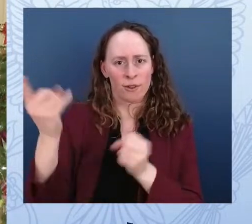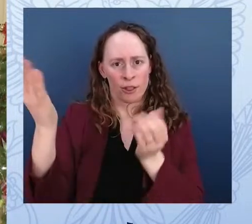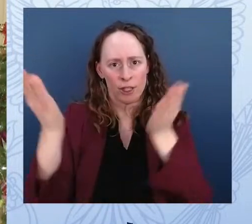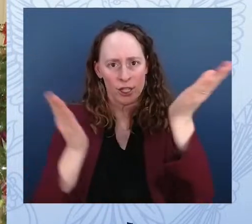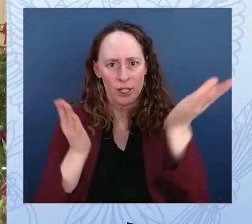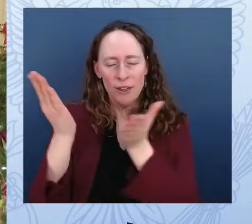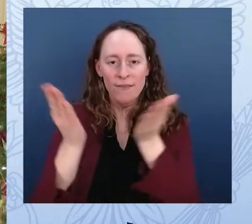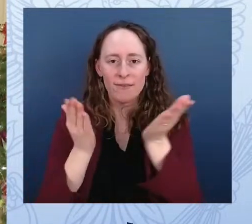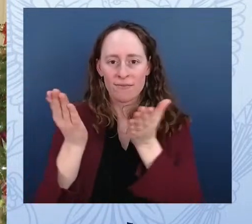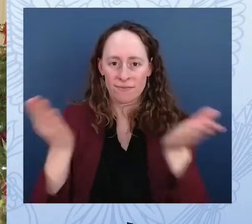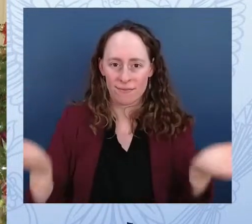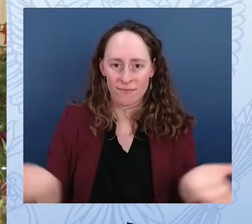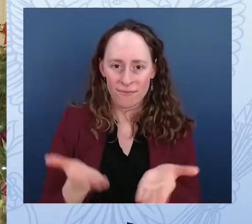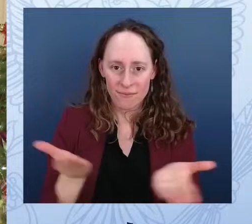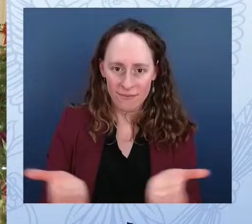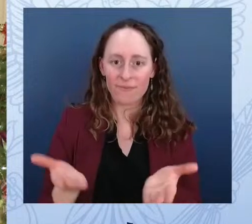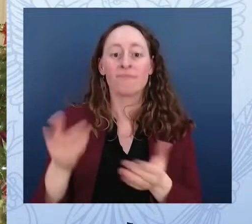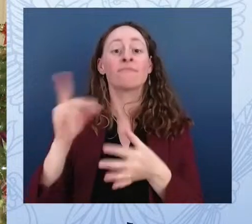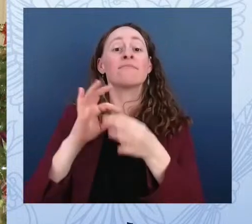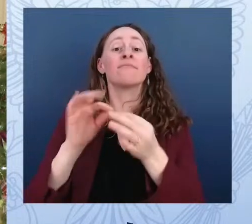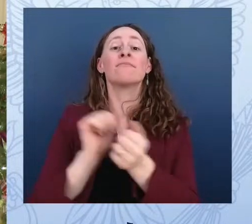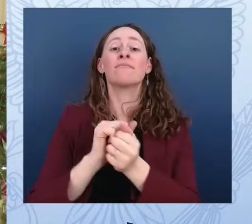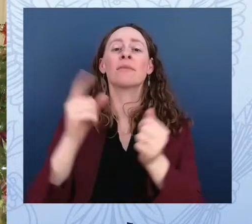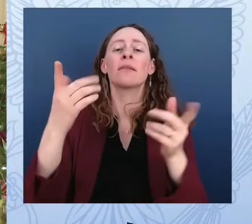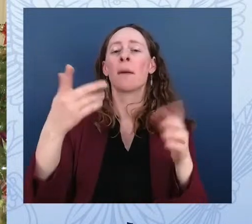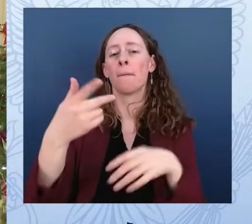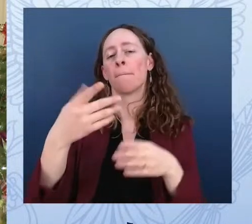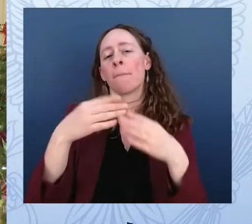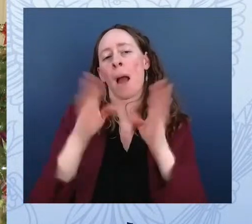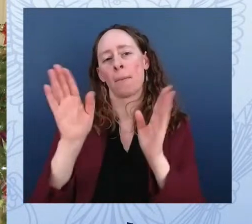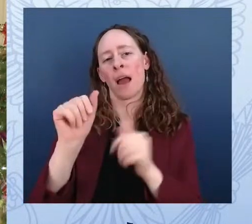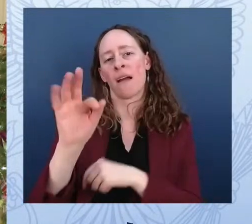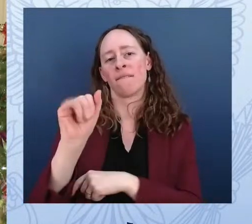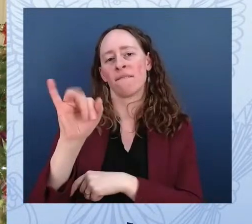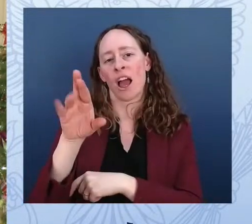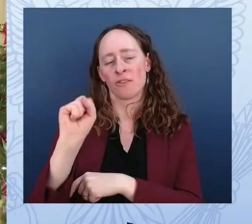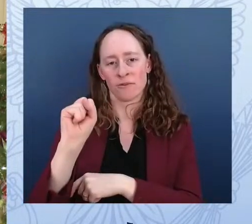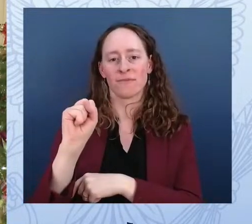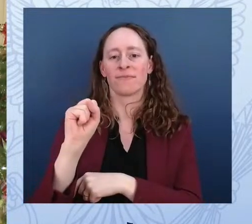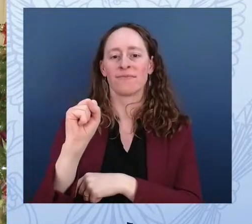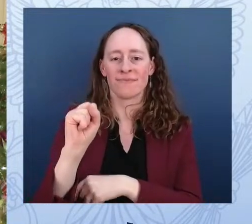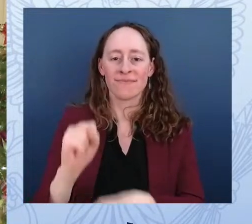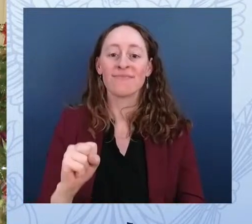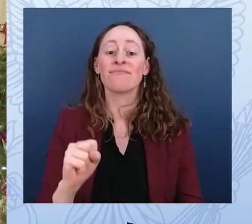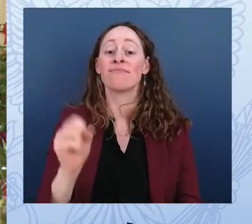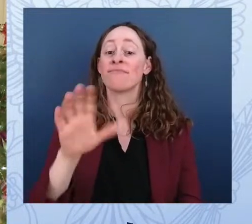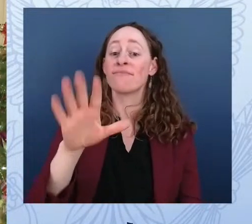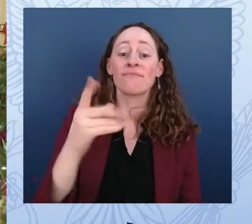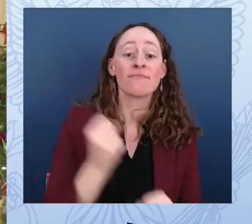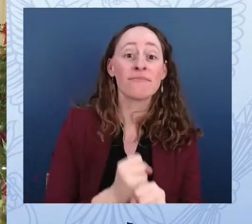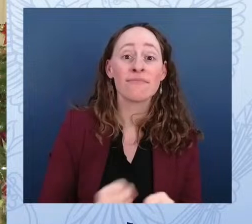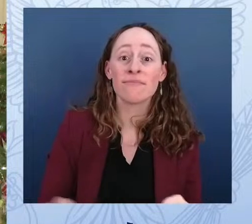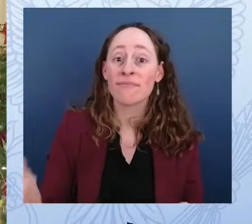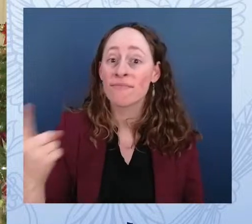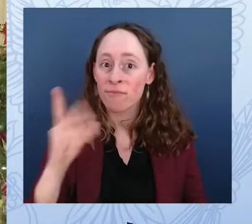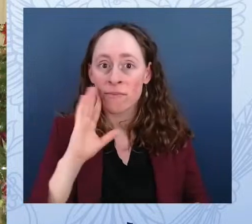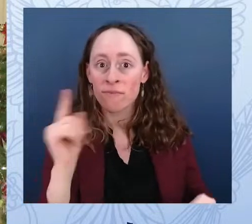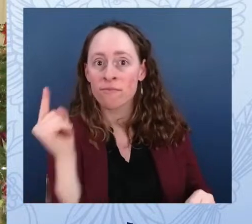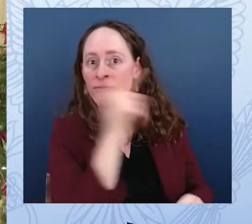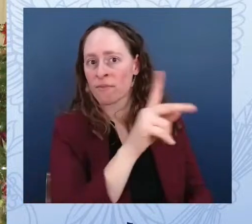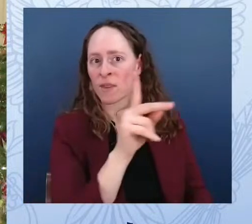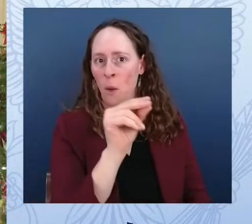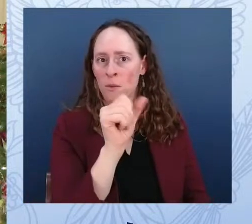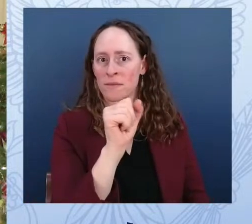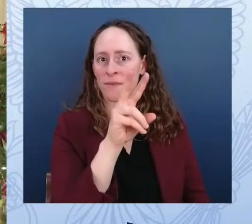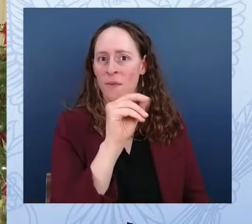next year over to Kosovo. And I know she's very excited about the trip, and we're excited for you too. She's